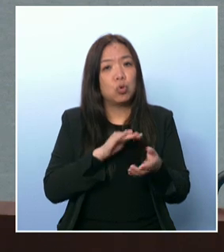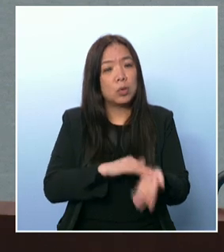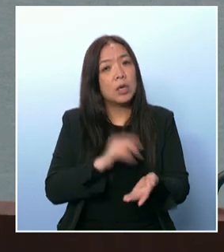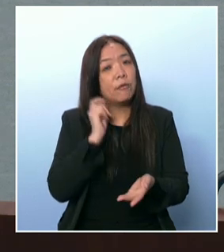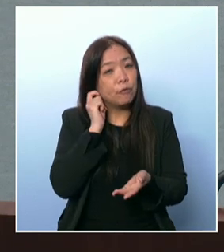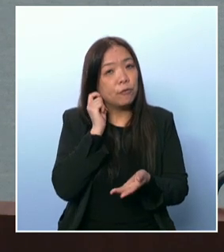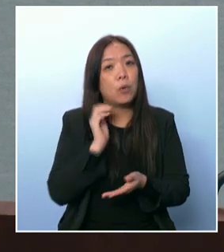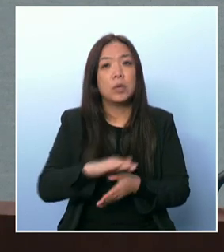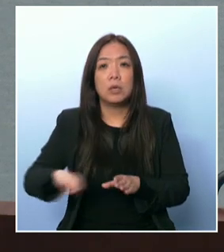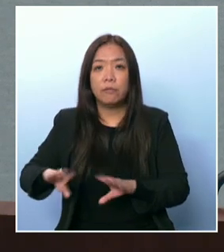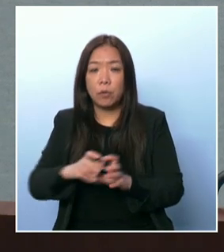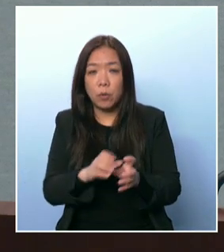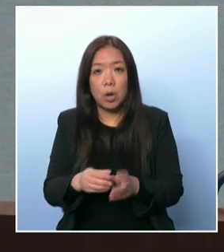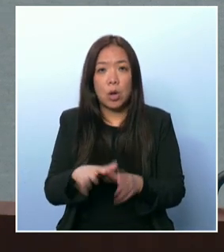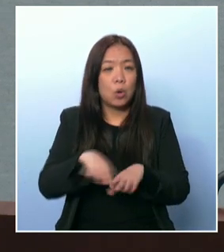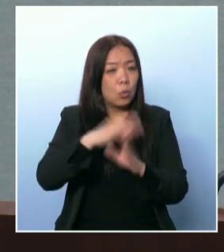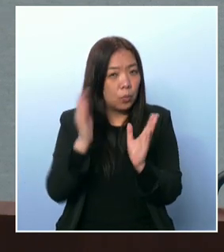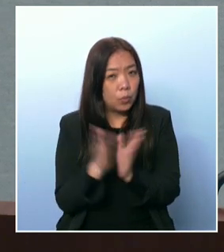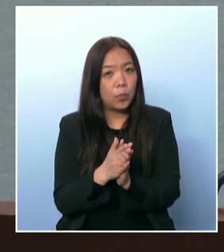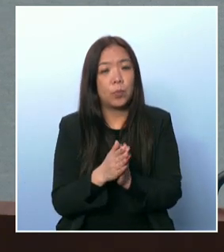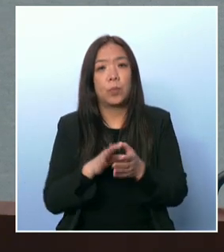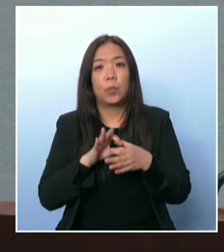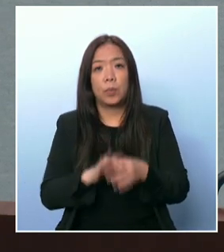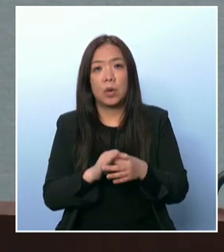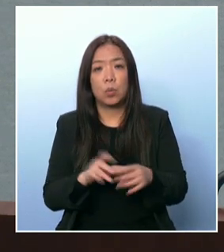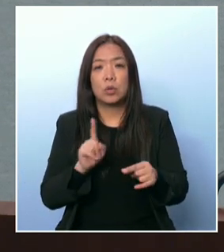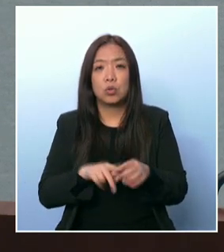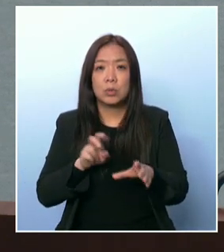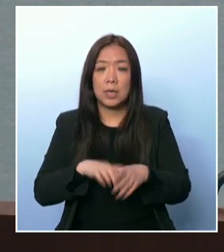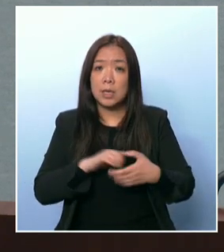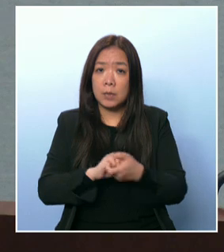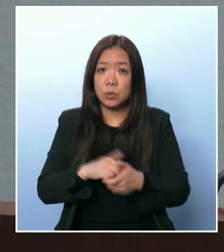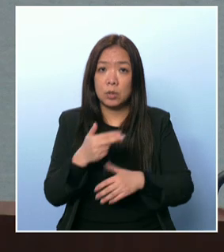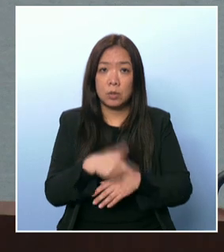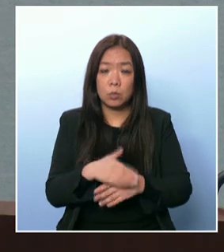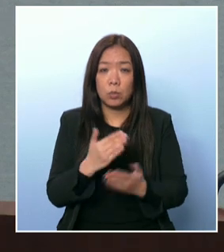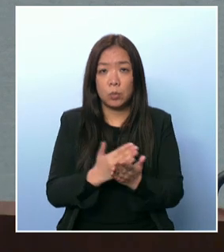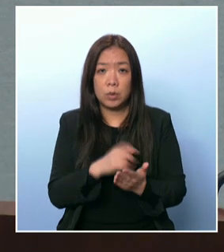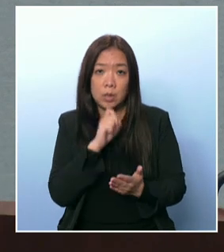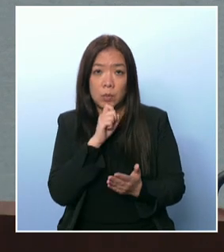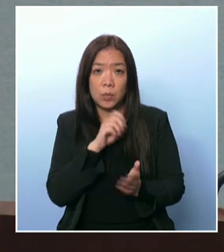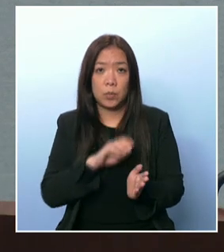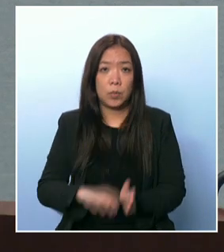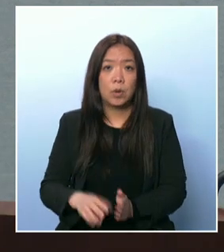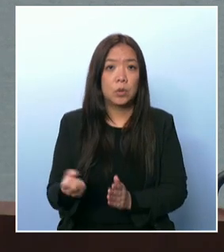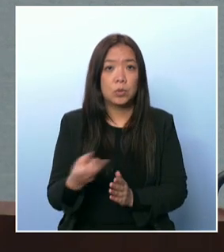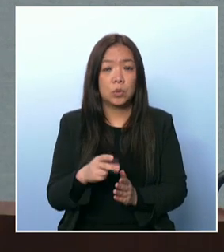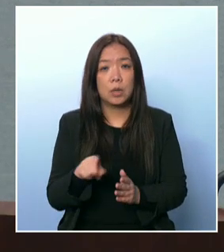medicine, external medicine, gynecology, pediatrics, orthopedics and traumatology, and acupuncture and moxibustion.